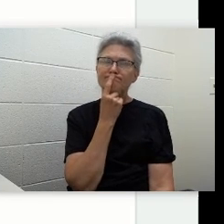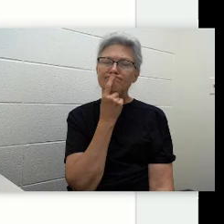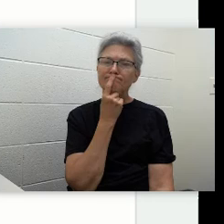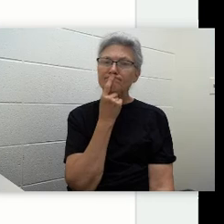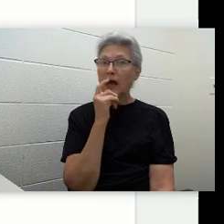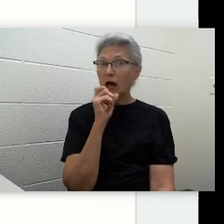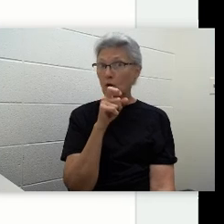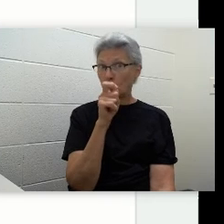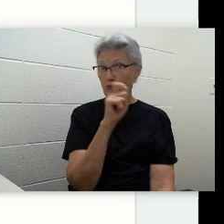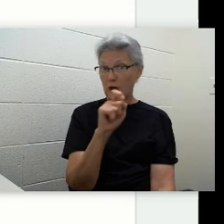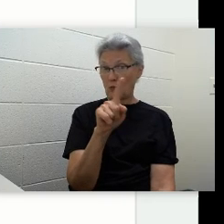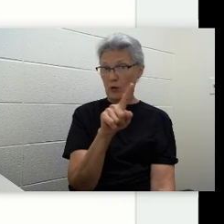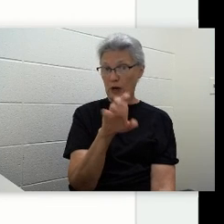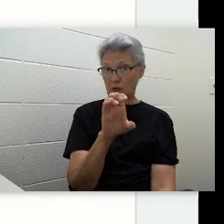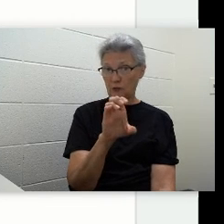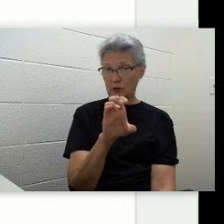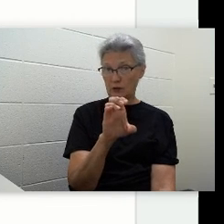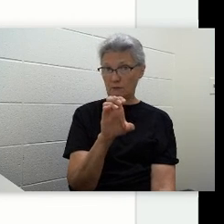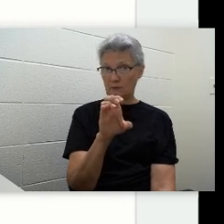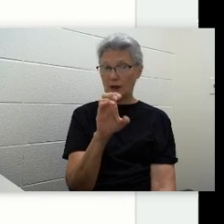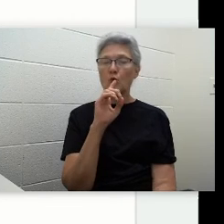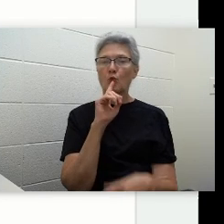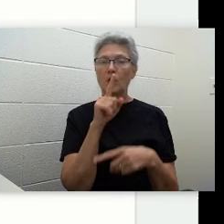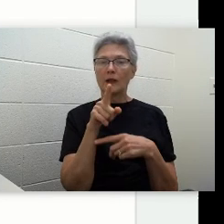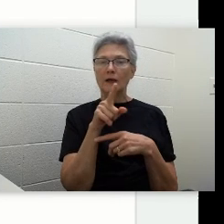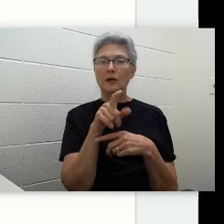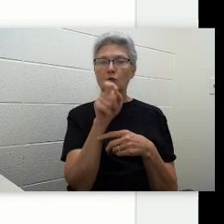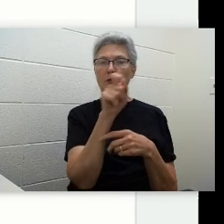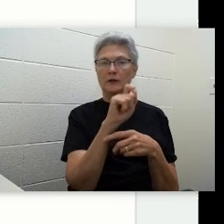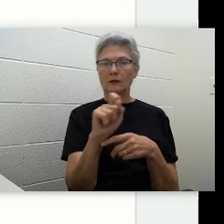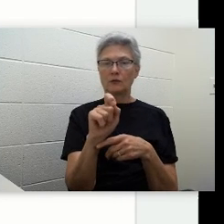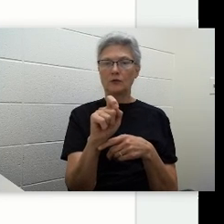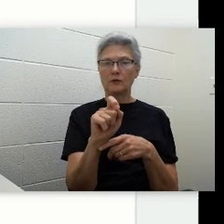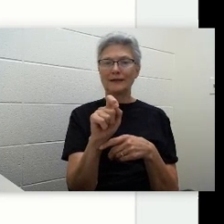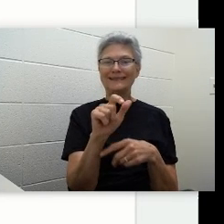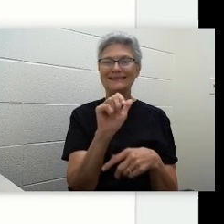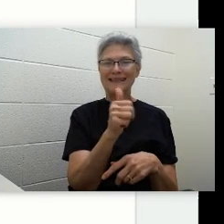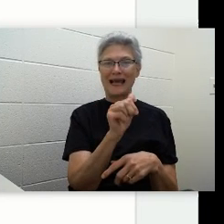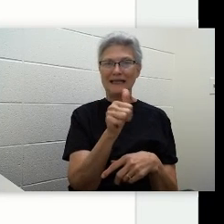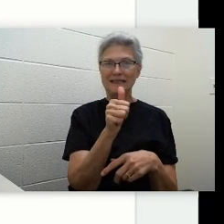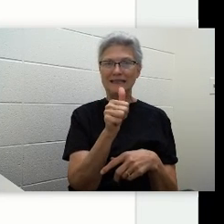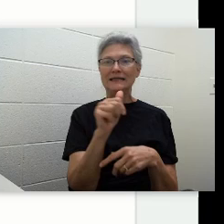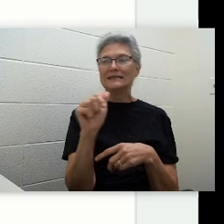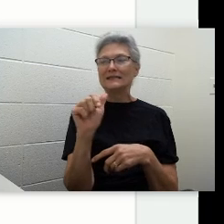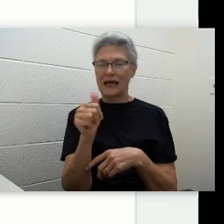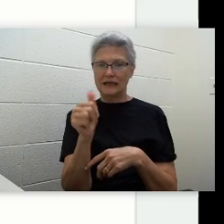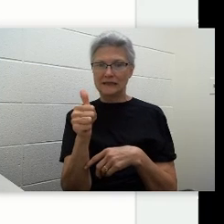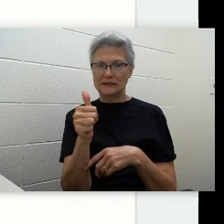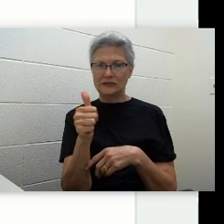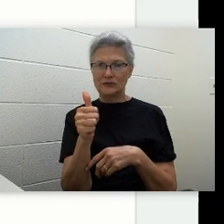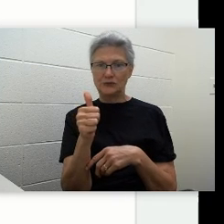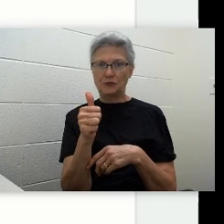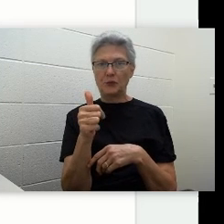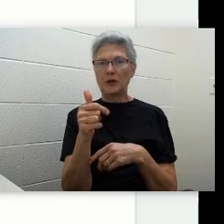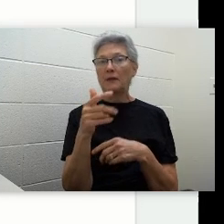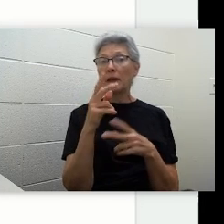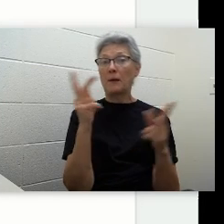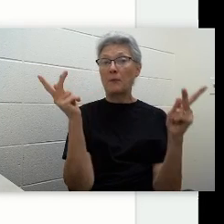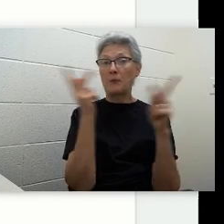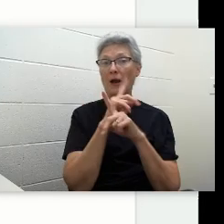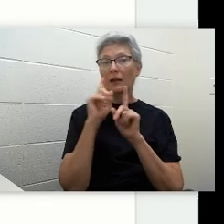I could write down 100, but I'm actually going to write down 10 tens, which would give me a product